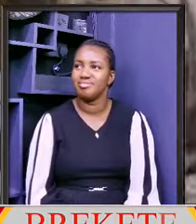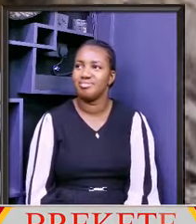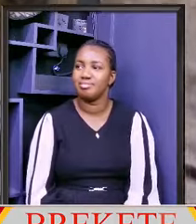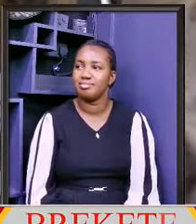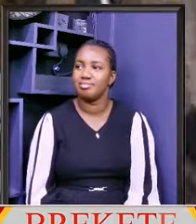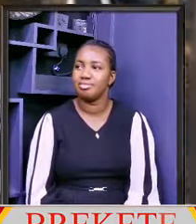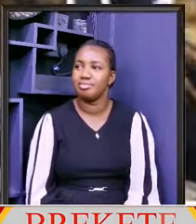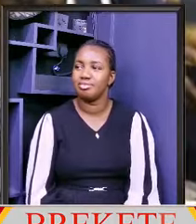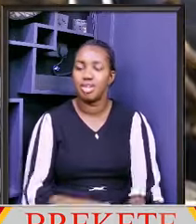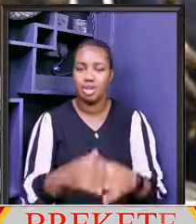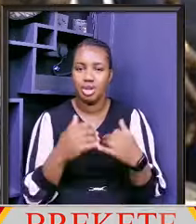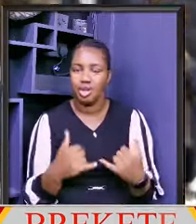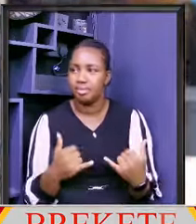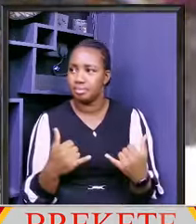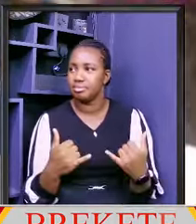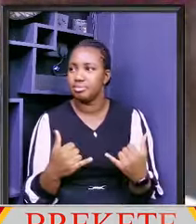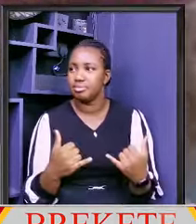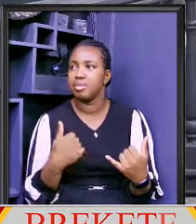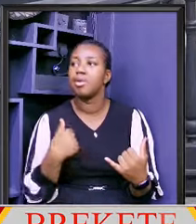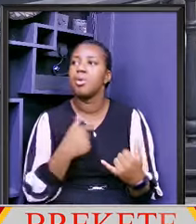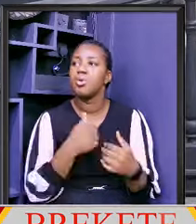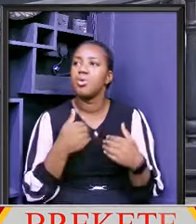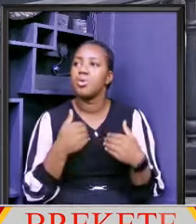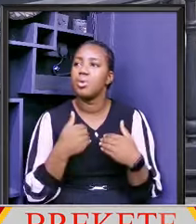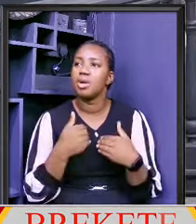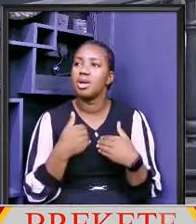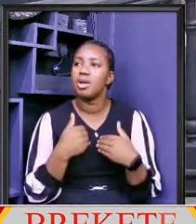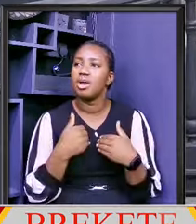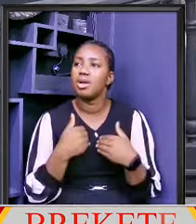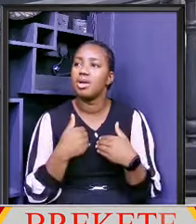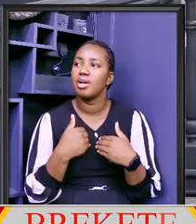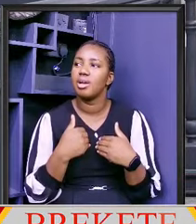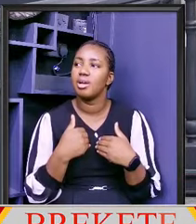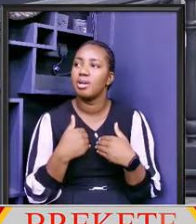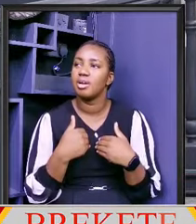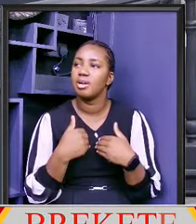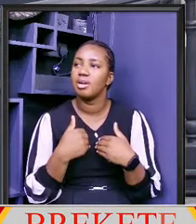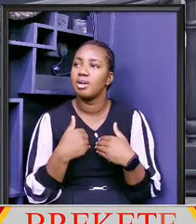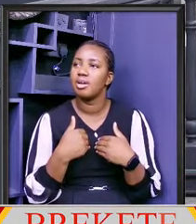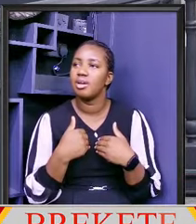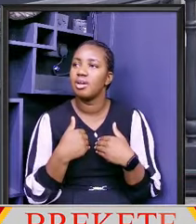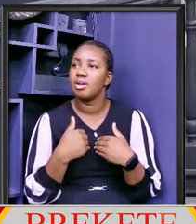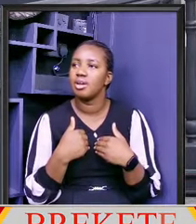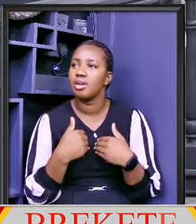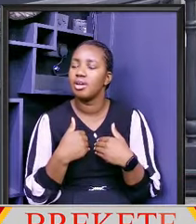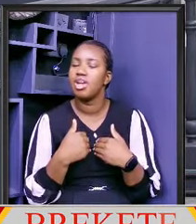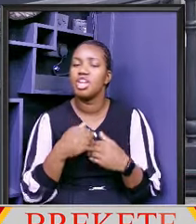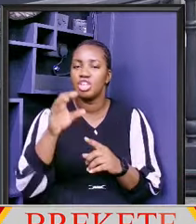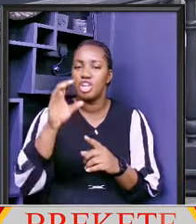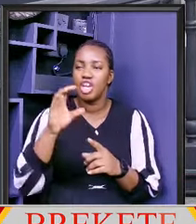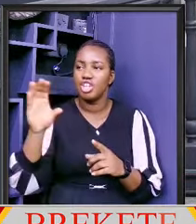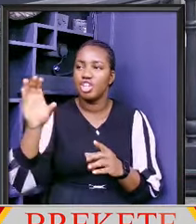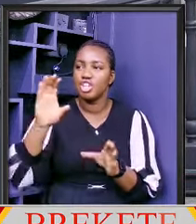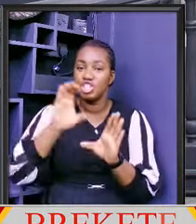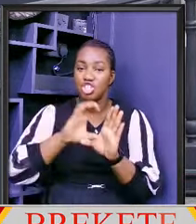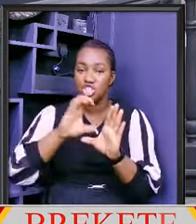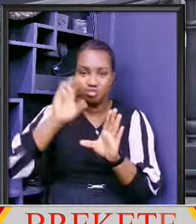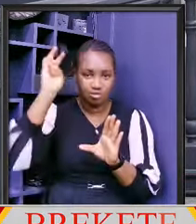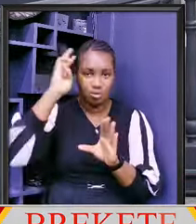Akomara. So now, we don't hear the introduction. Chief, no, introduce himself. Chief, go introduce himself.